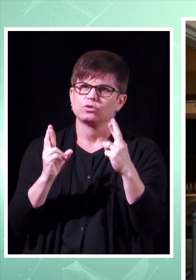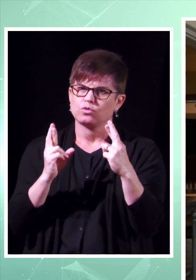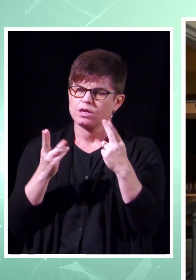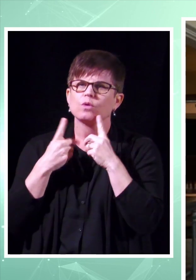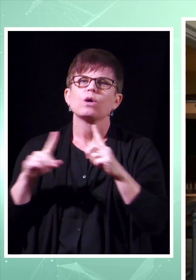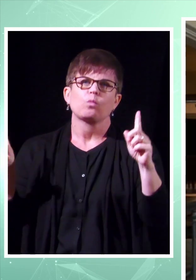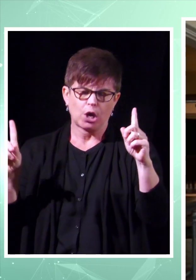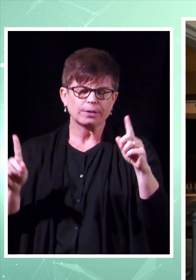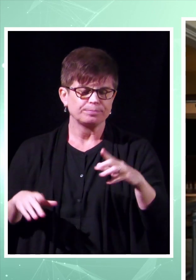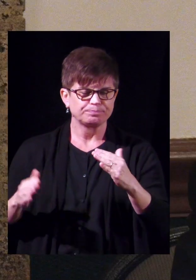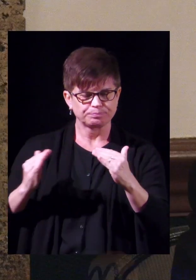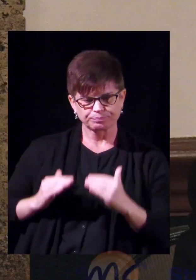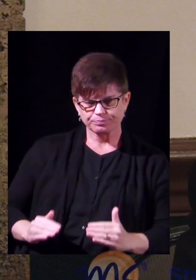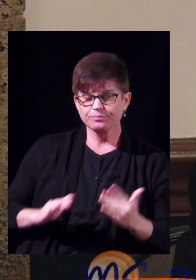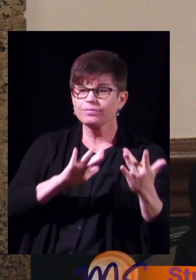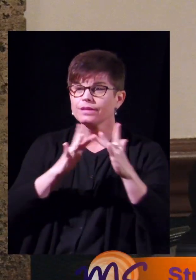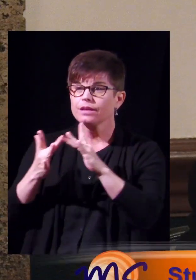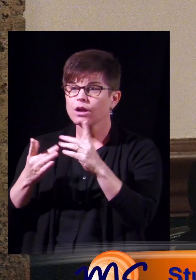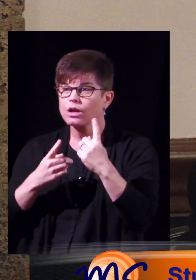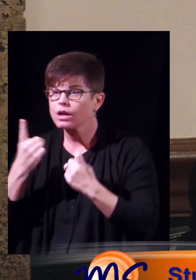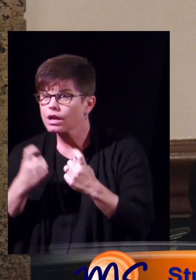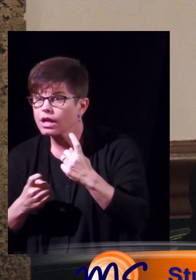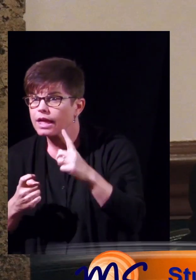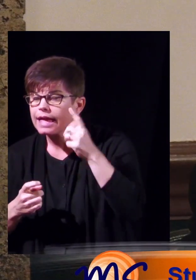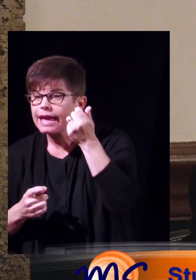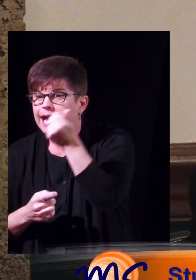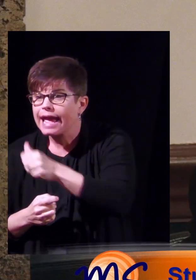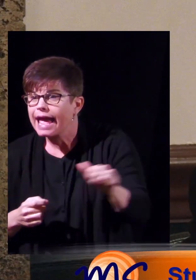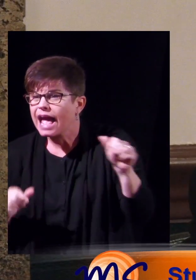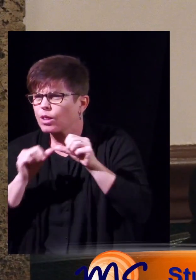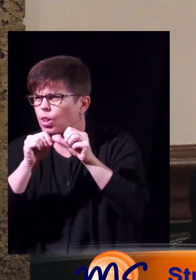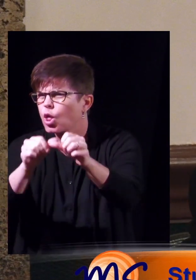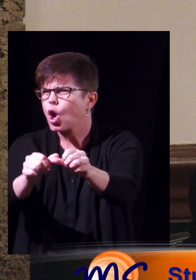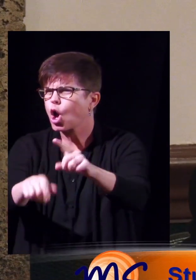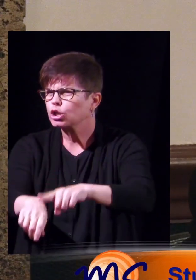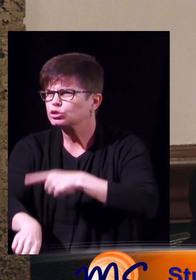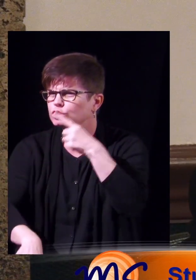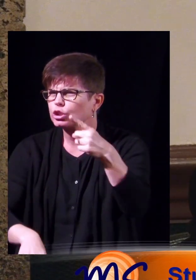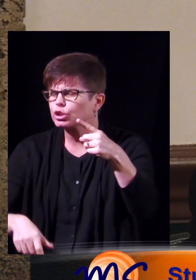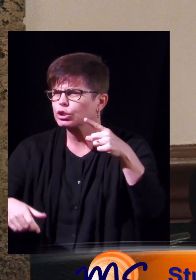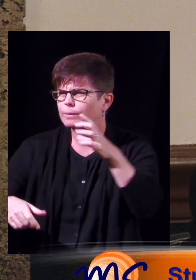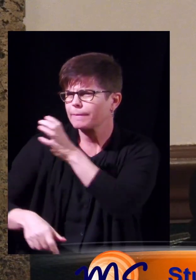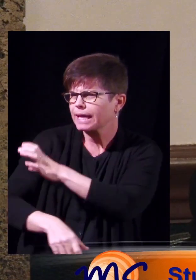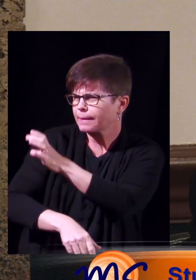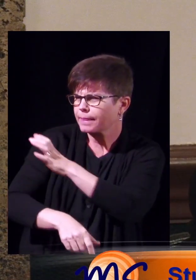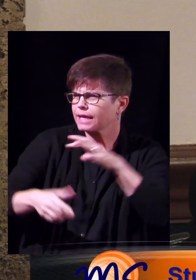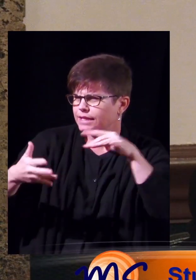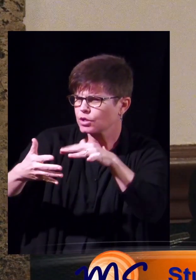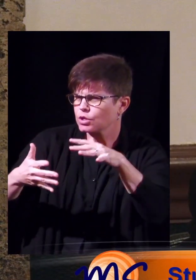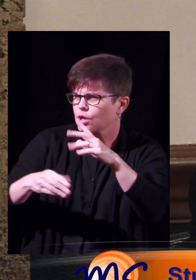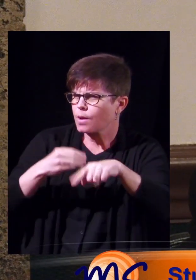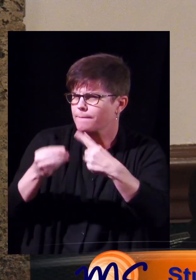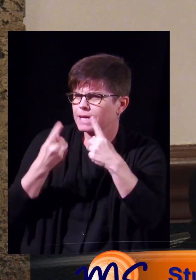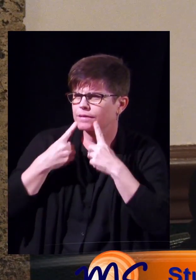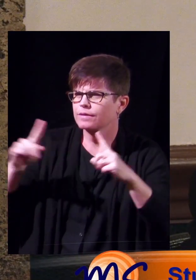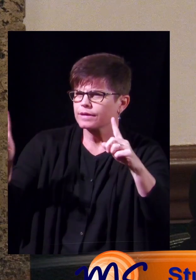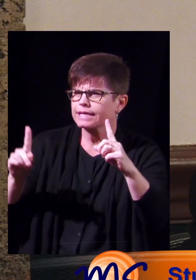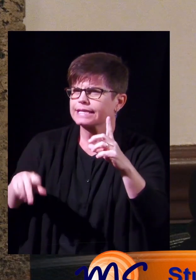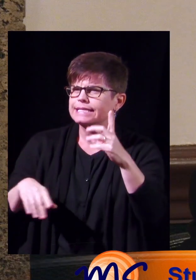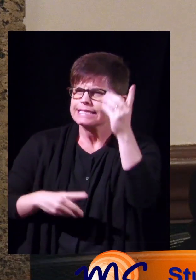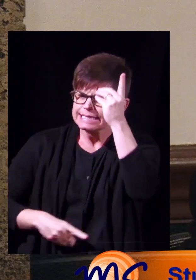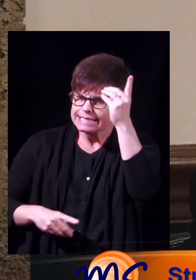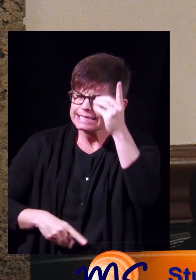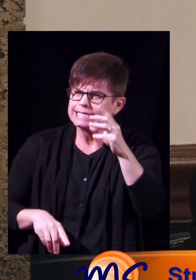you. Also from online, have there been any long-term clinical studies about the effectiveness of current disease-modifying